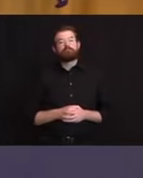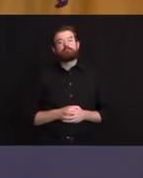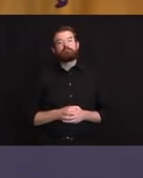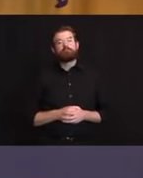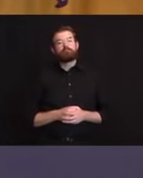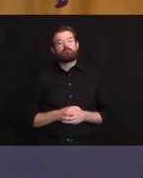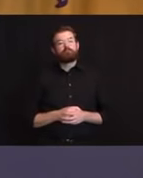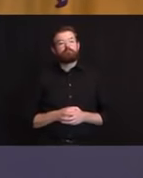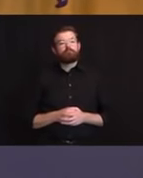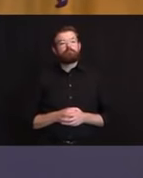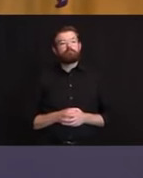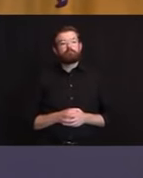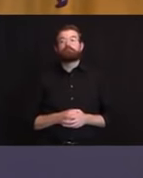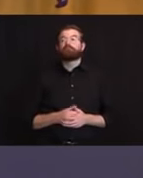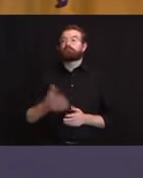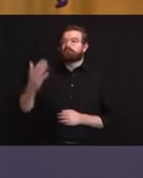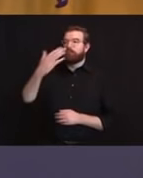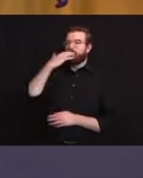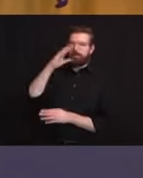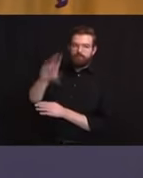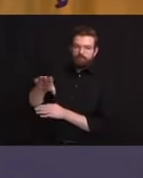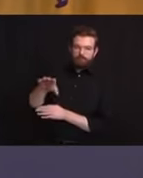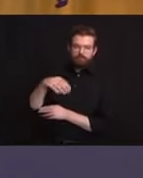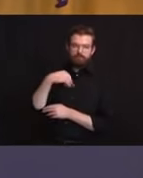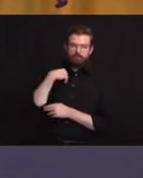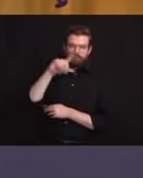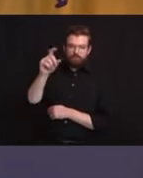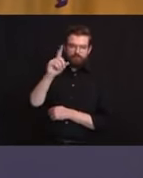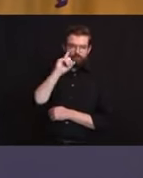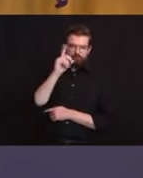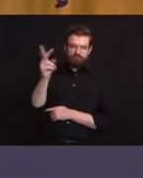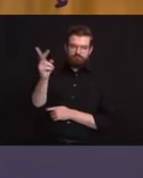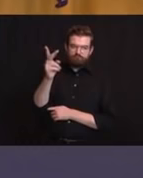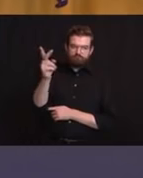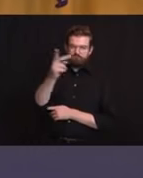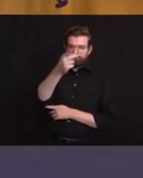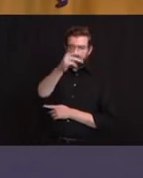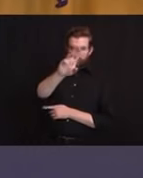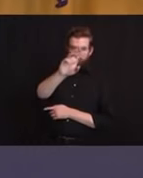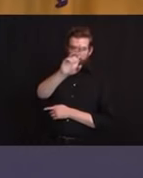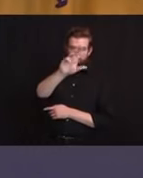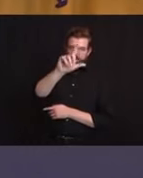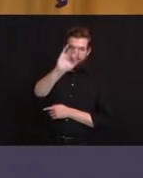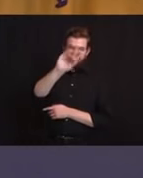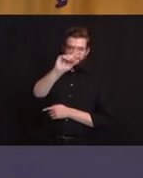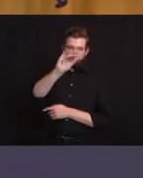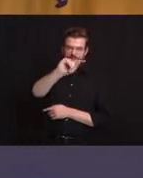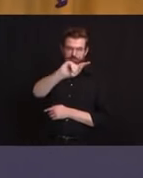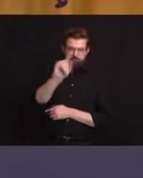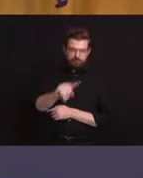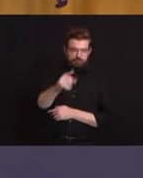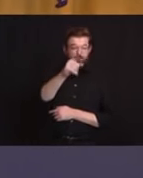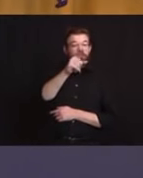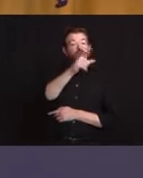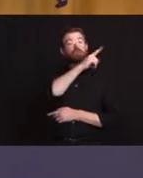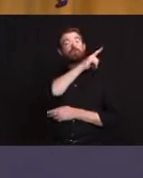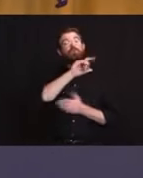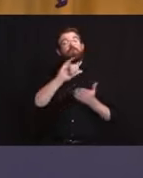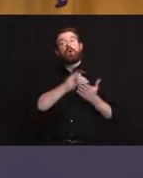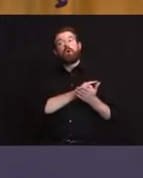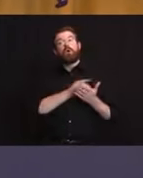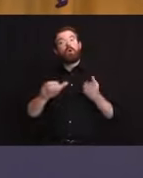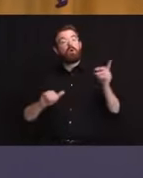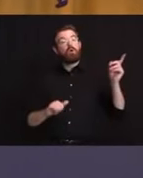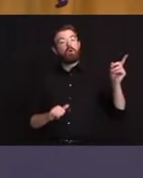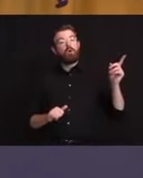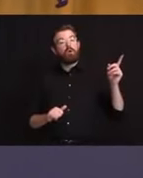Governor. Good afternoon. One question for each of you. For Dr. Lifshitz, New York recently made a big deal out of having what they called a zero